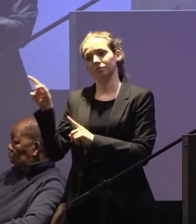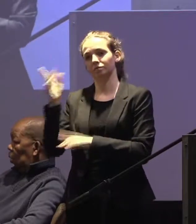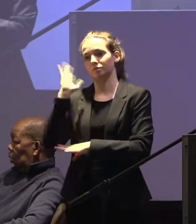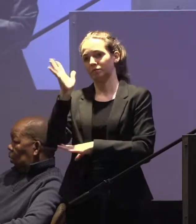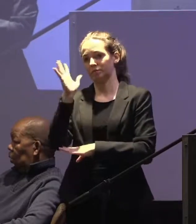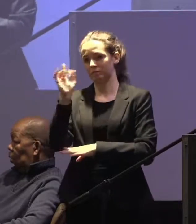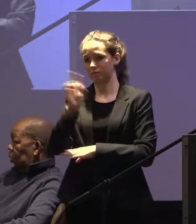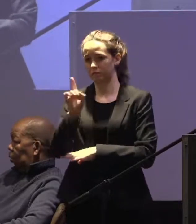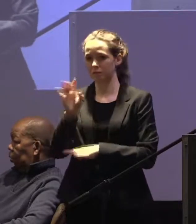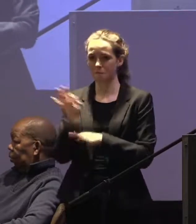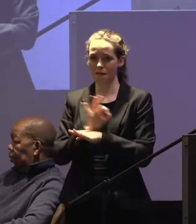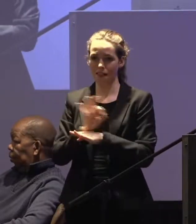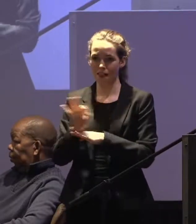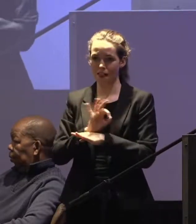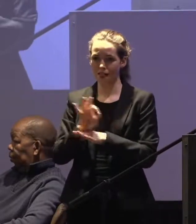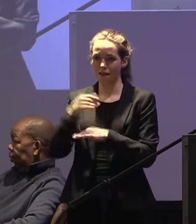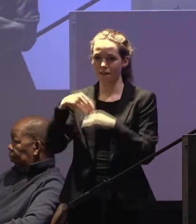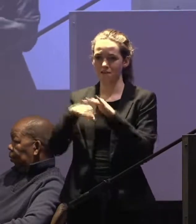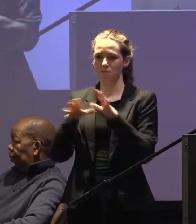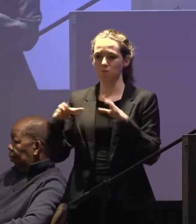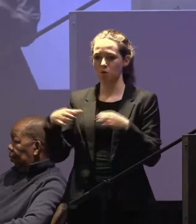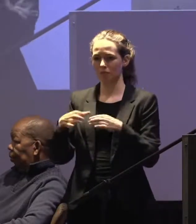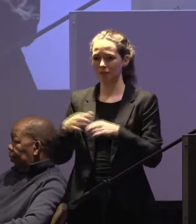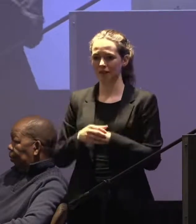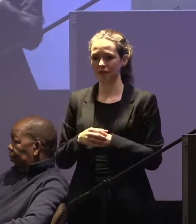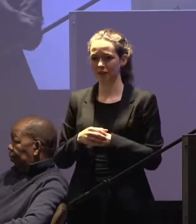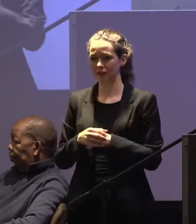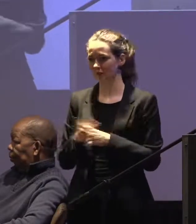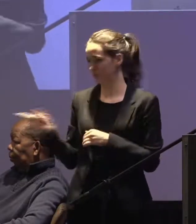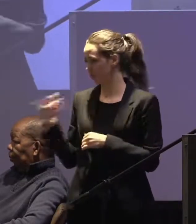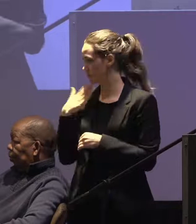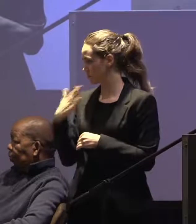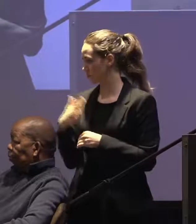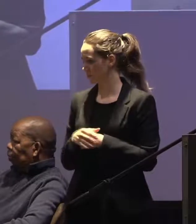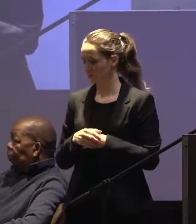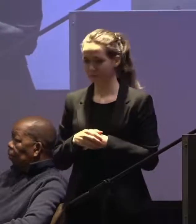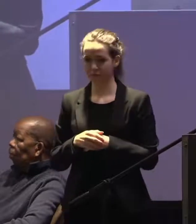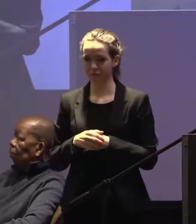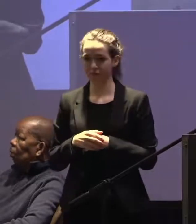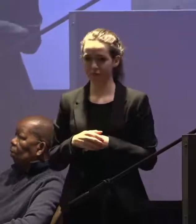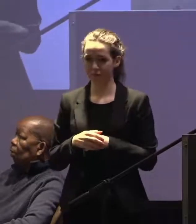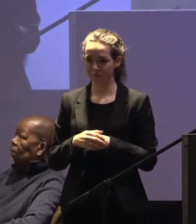on the planning subcommittee. Thank you.